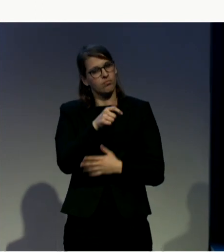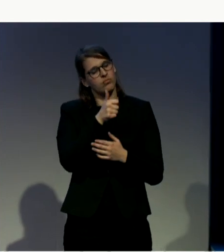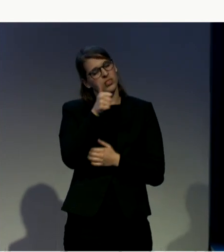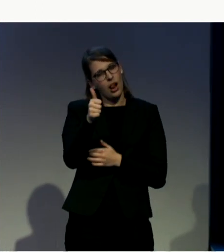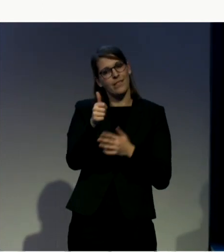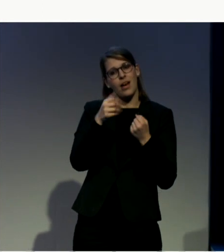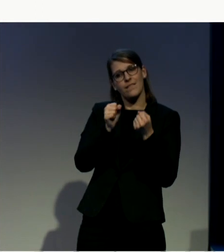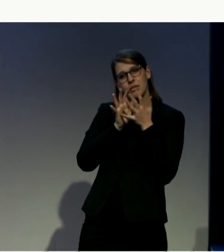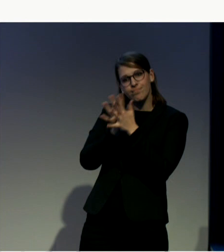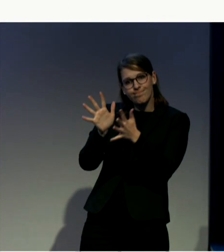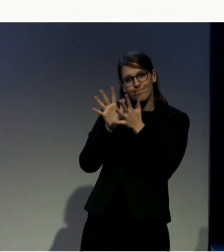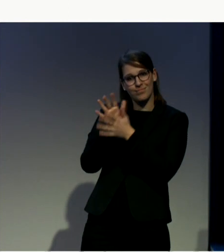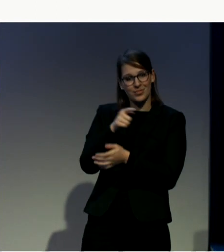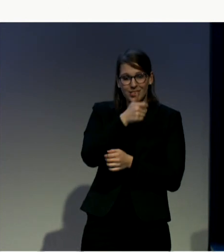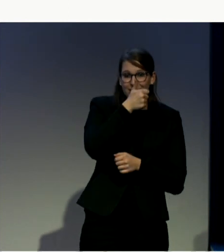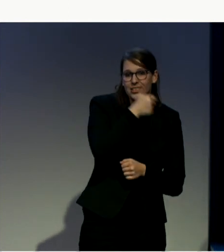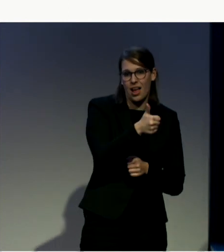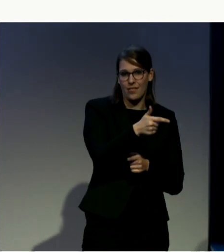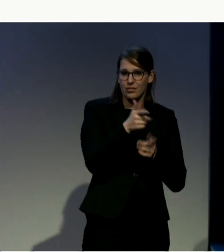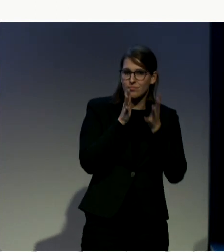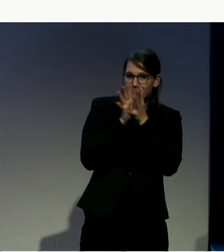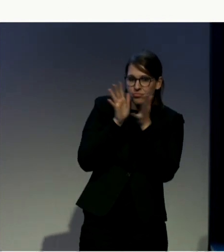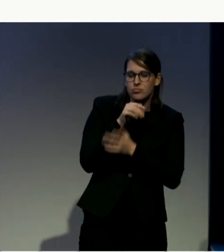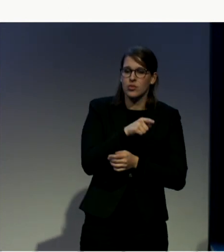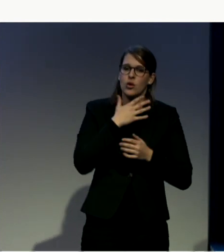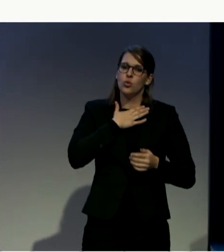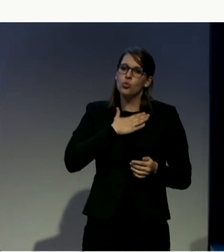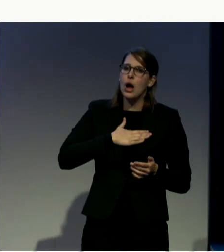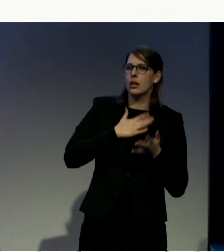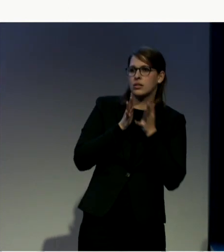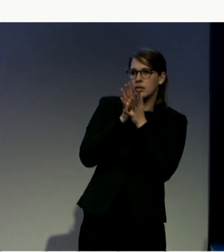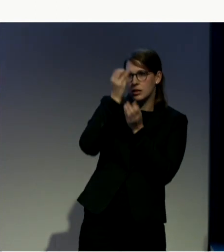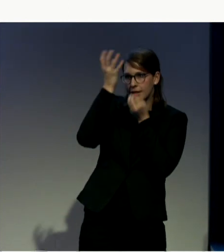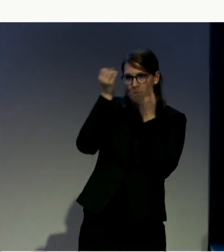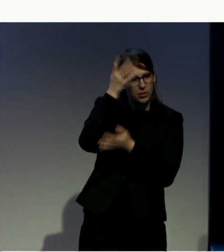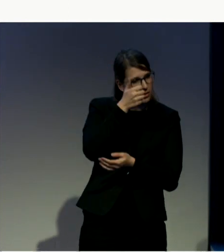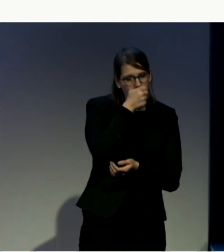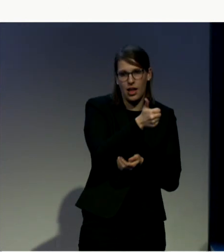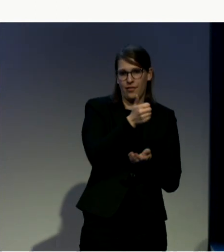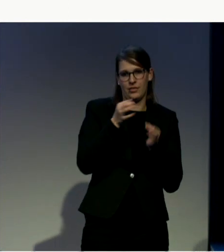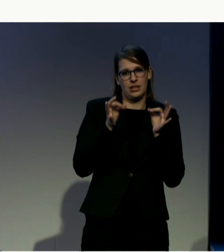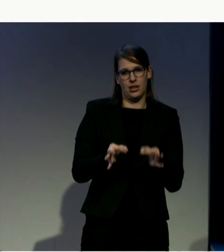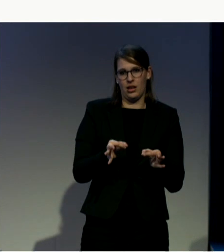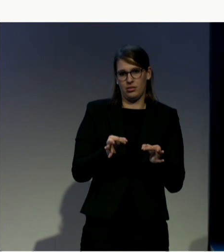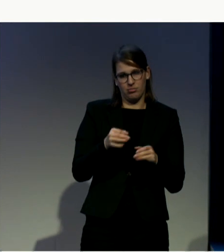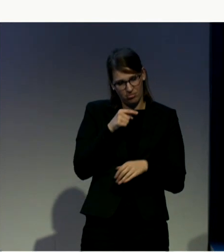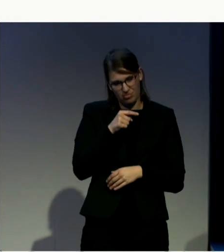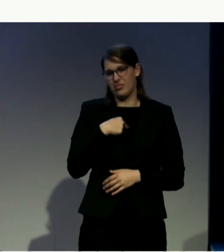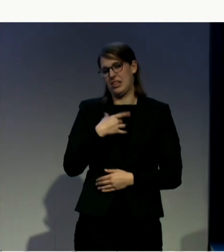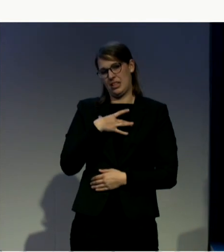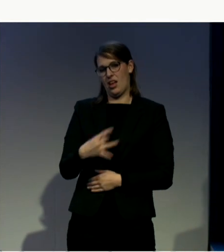have control over the story that they're telling you. Was that what you were trying to do?